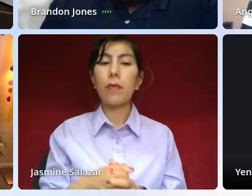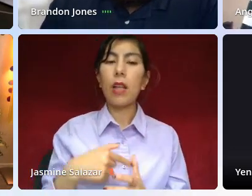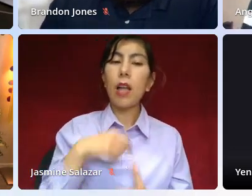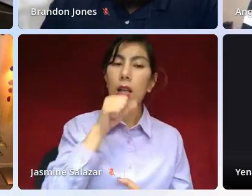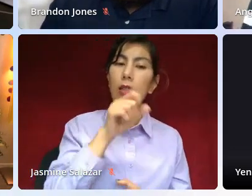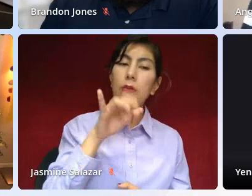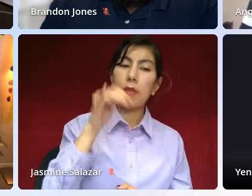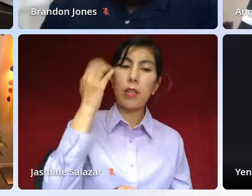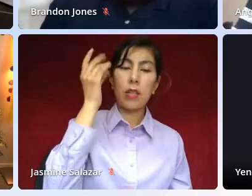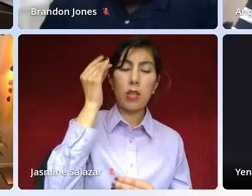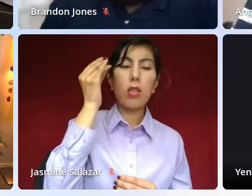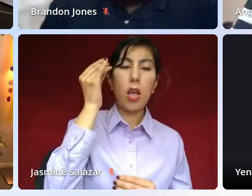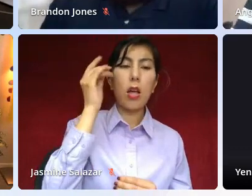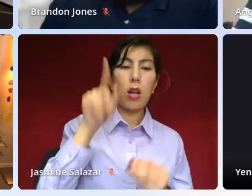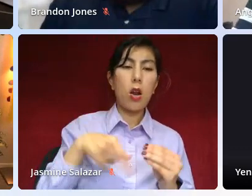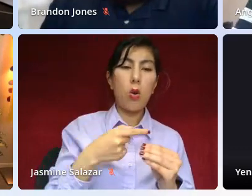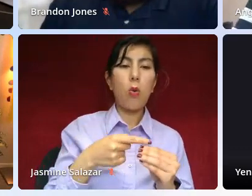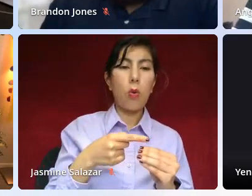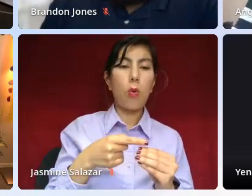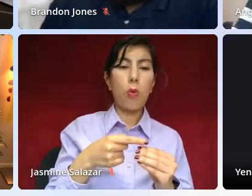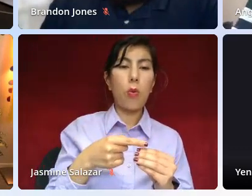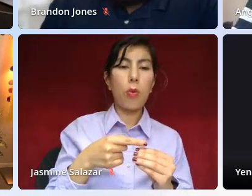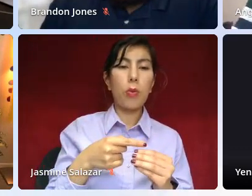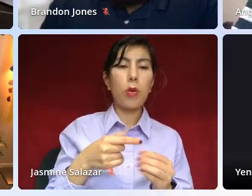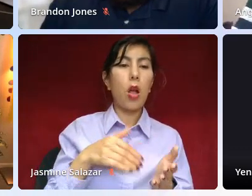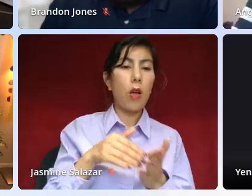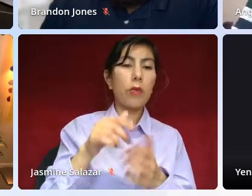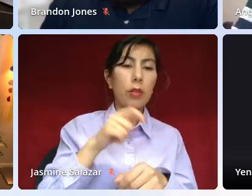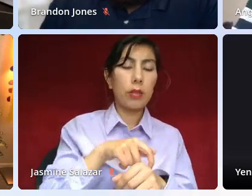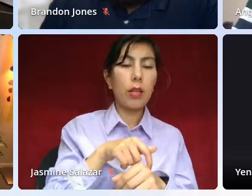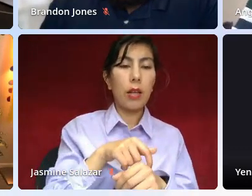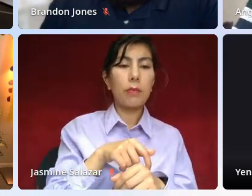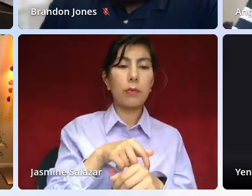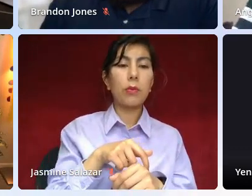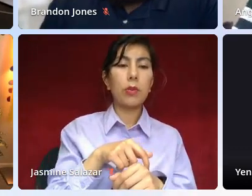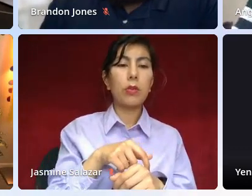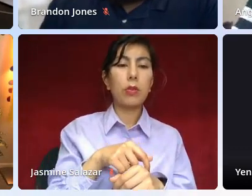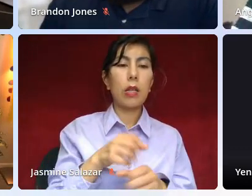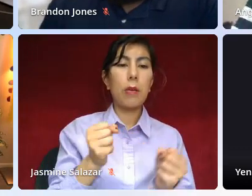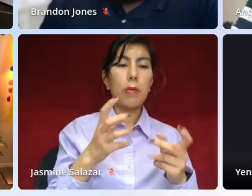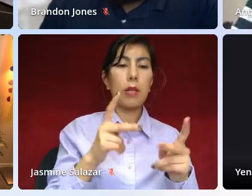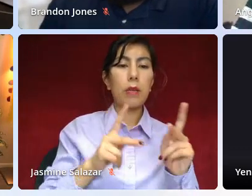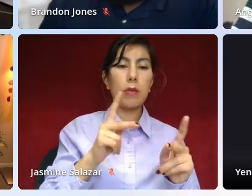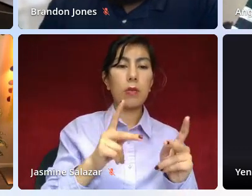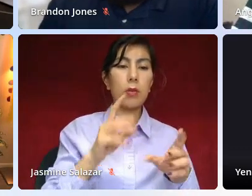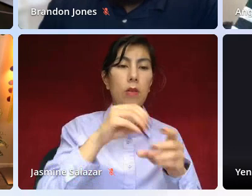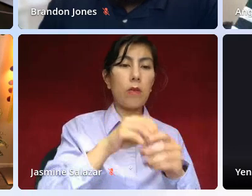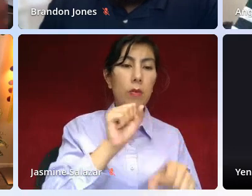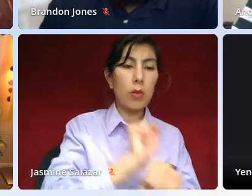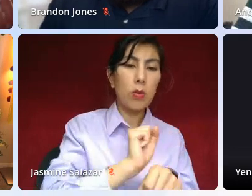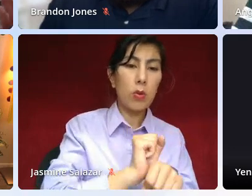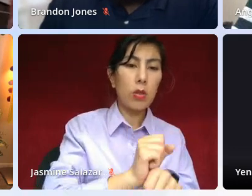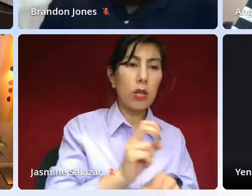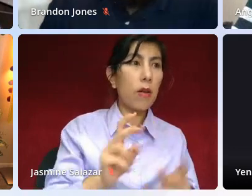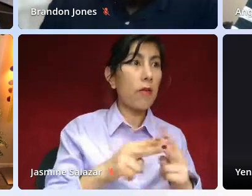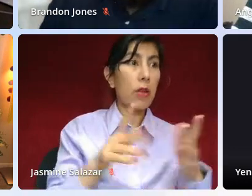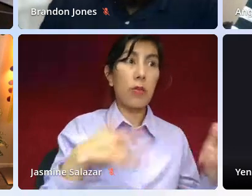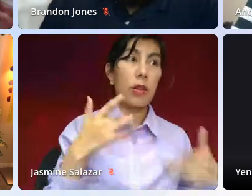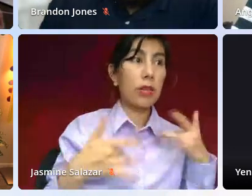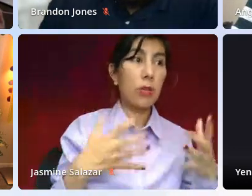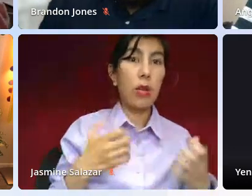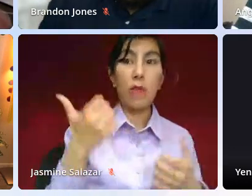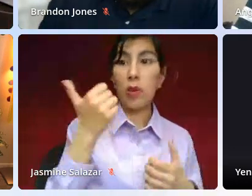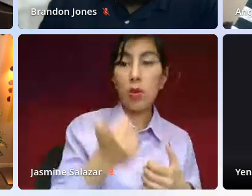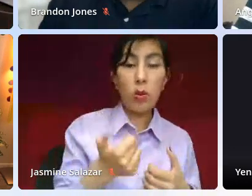thought, Brandon. Around, I think oftentimes many of us who've been involved in this work are super excited. We got a grant, we've